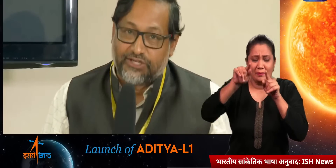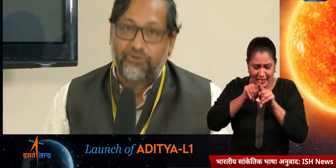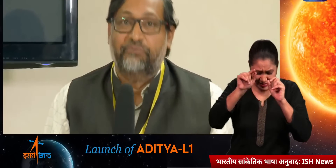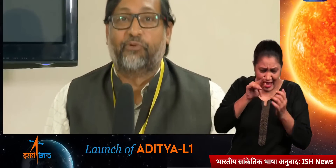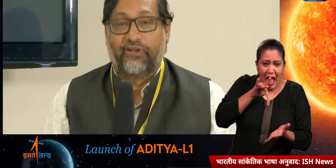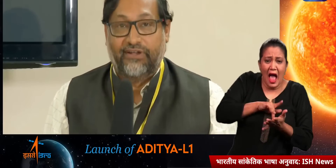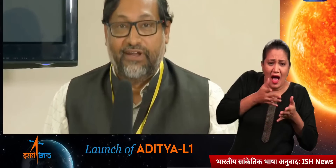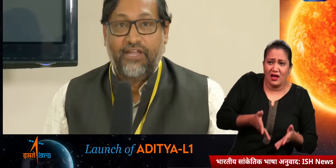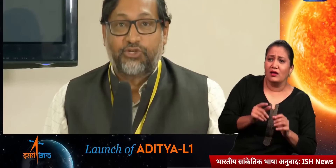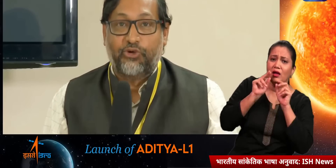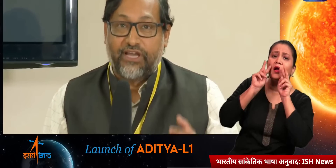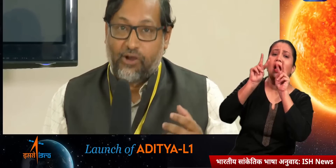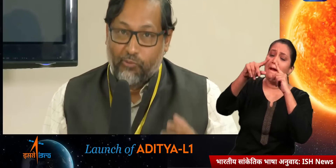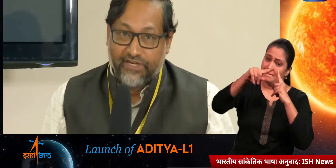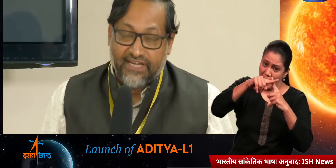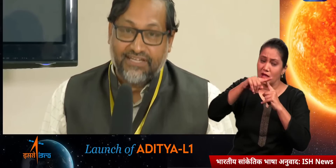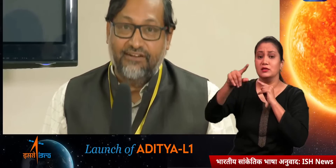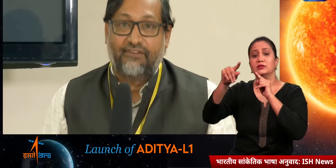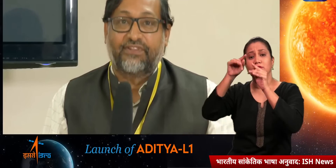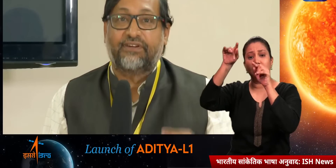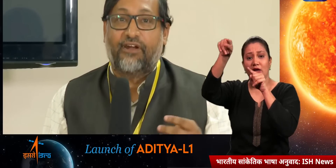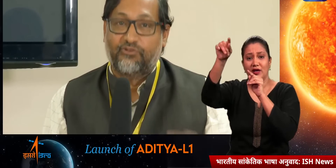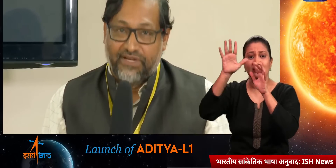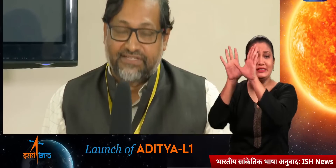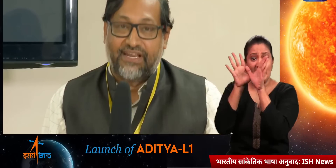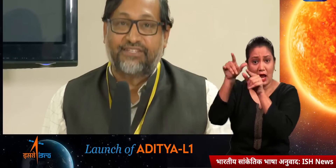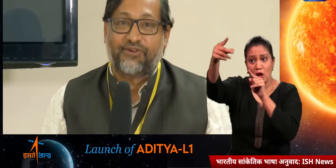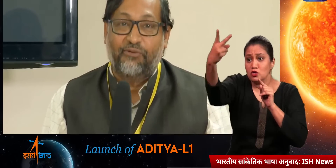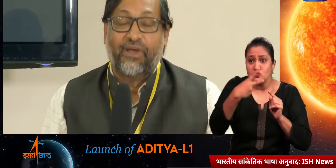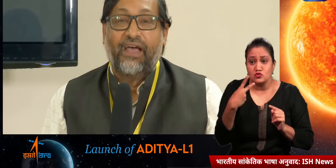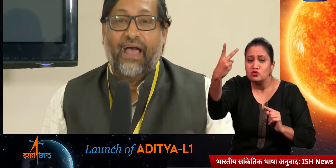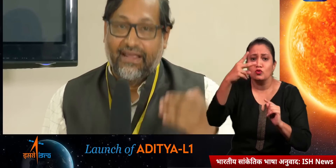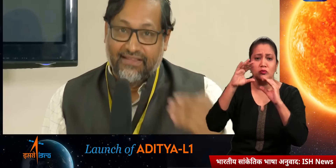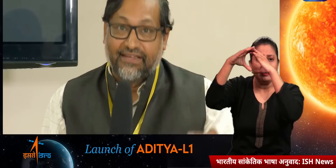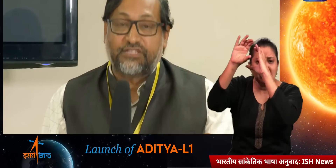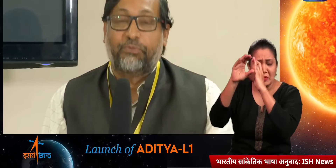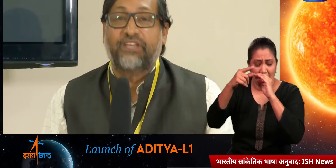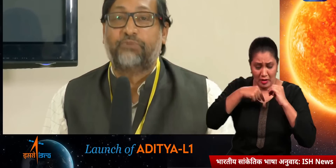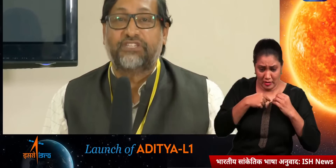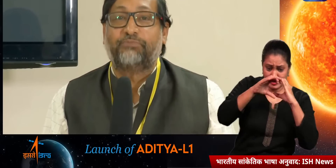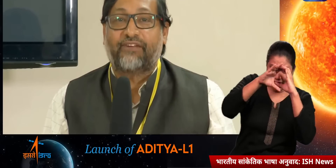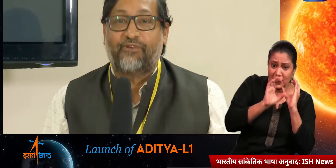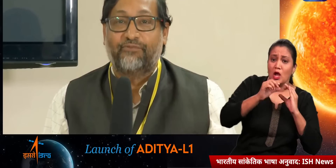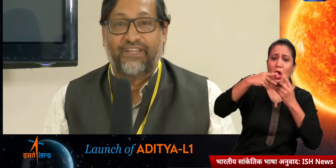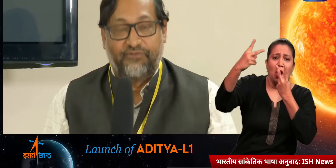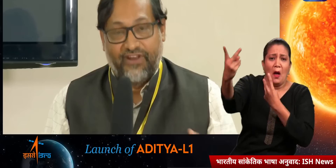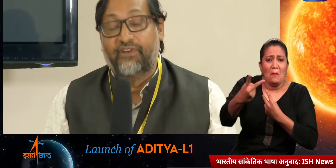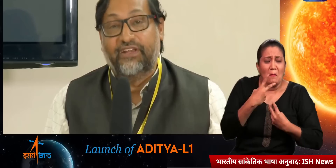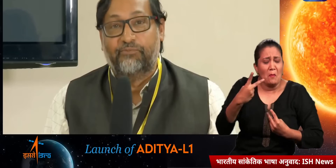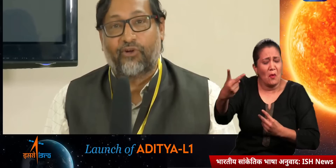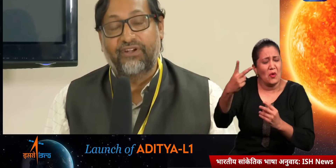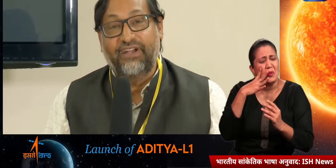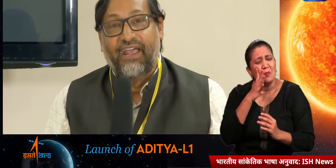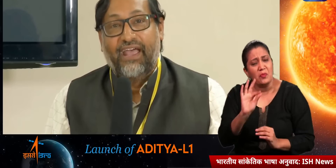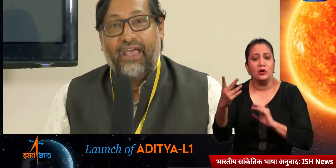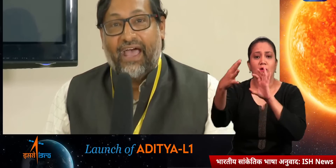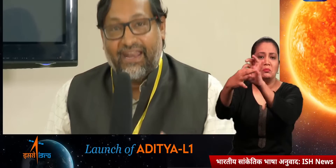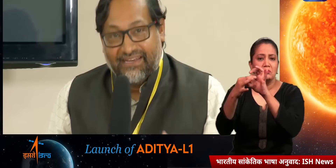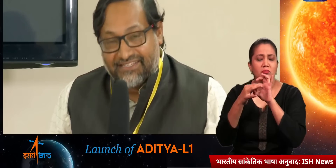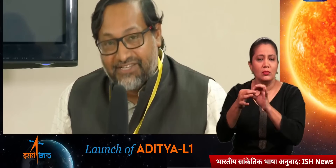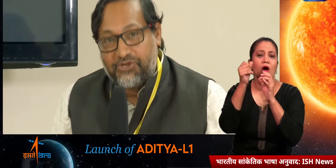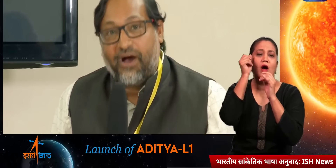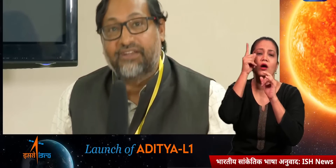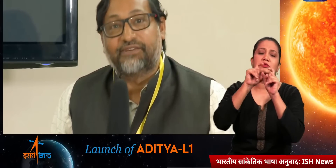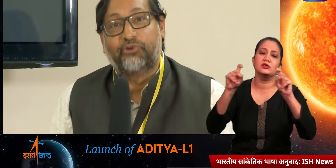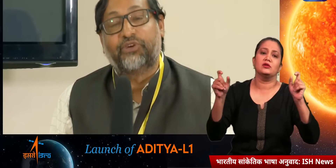are also important. So a combination of the ground-based telescope and the space-based platform is very, very important.